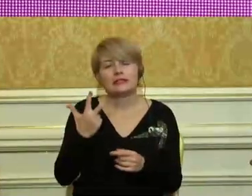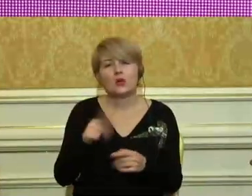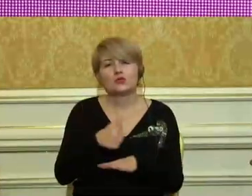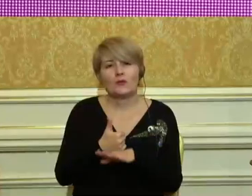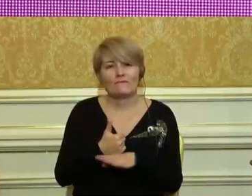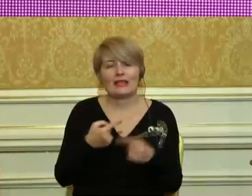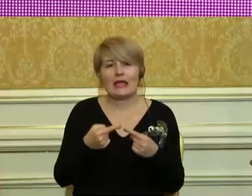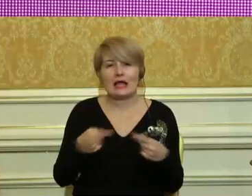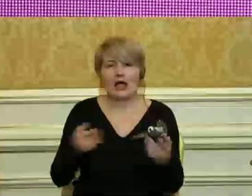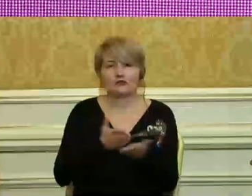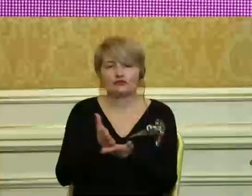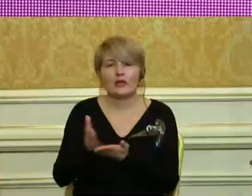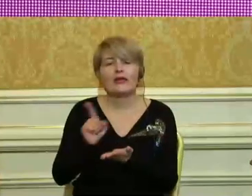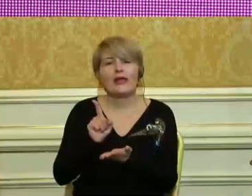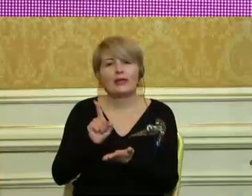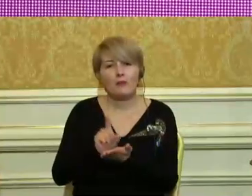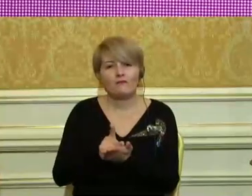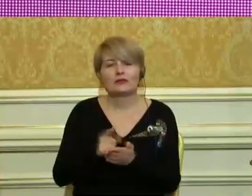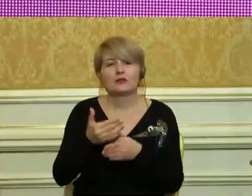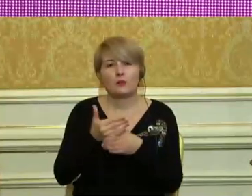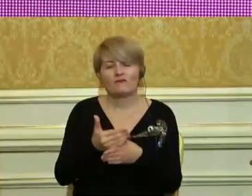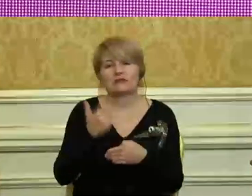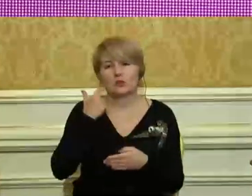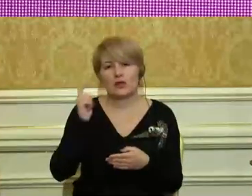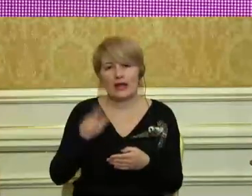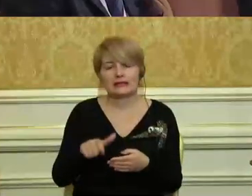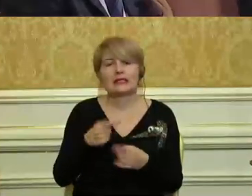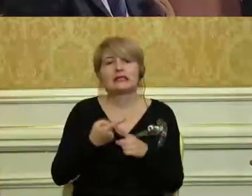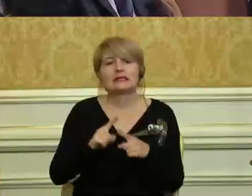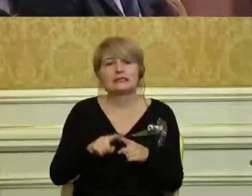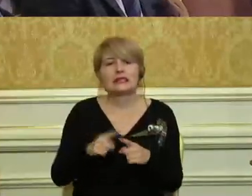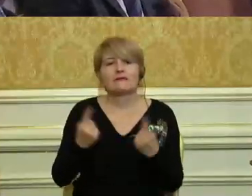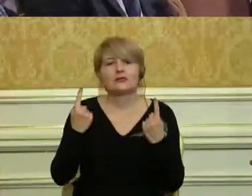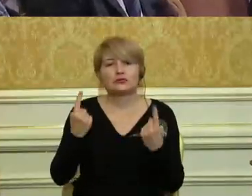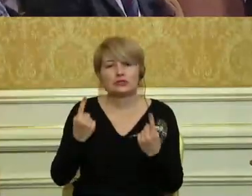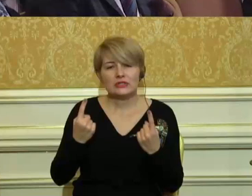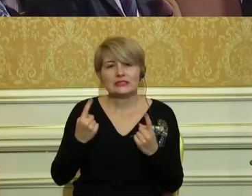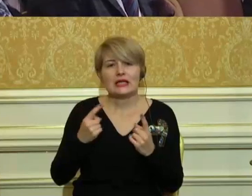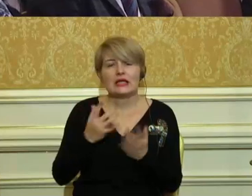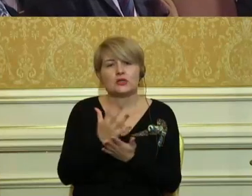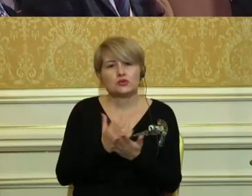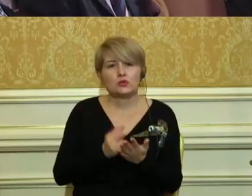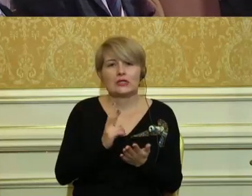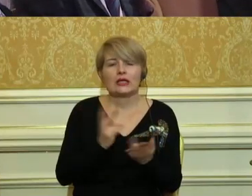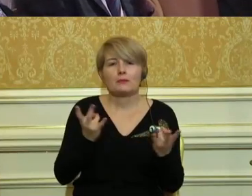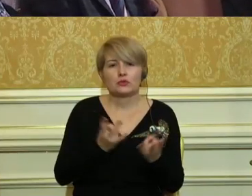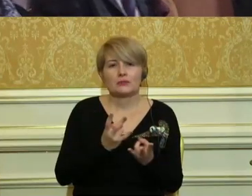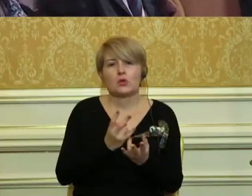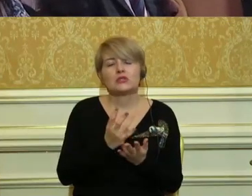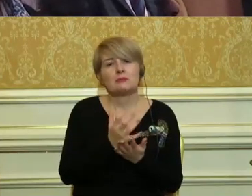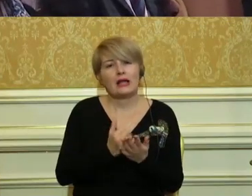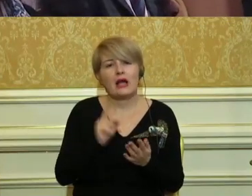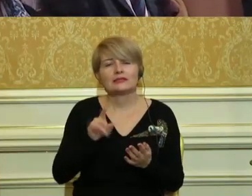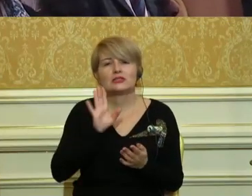development. Three main things to help Ukraine to become very well developed. So, well, water resources, we have to